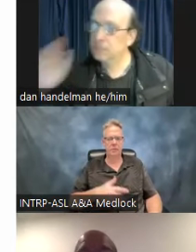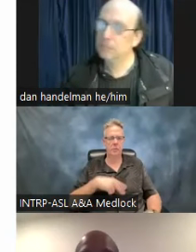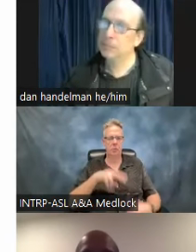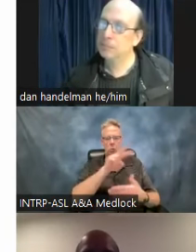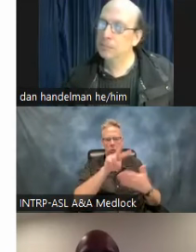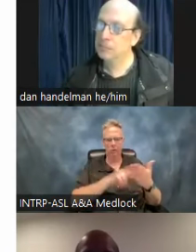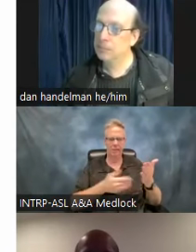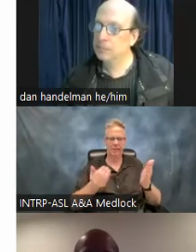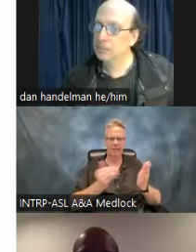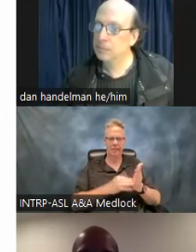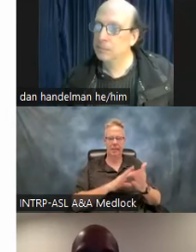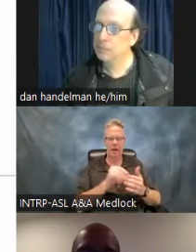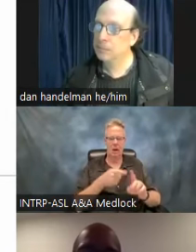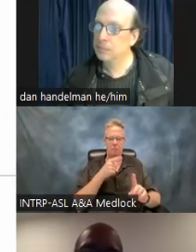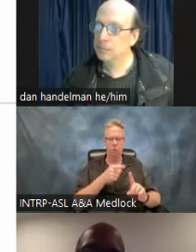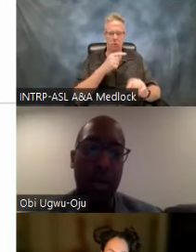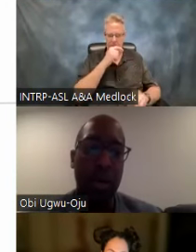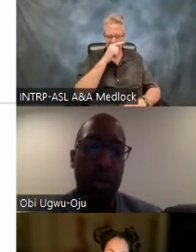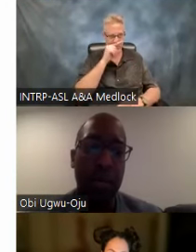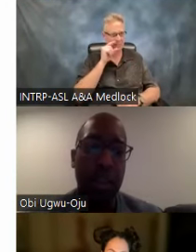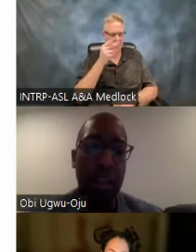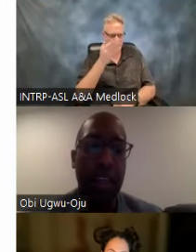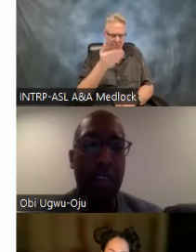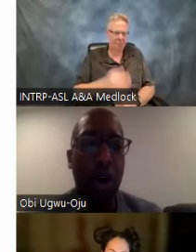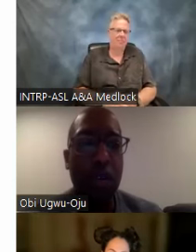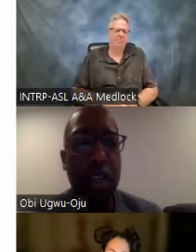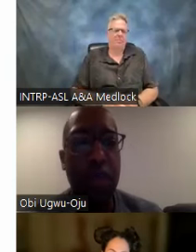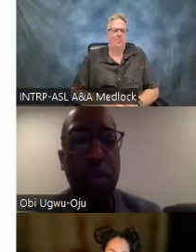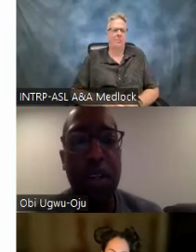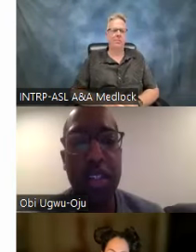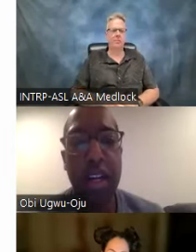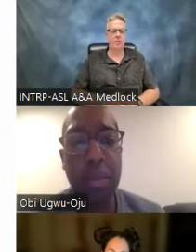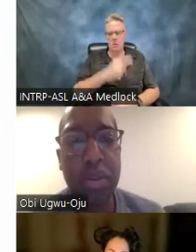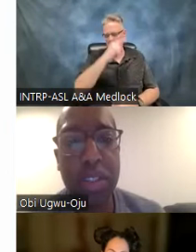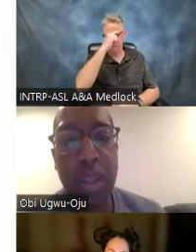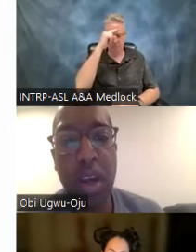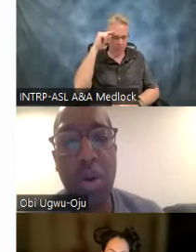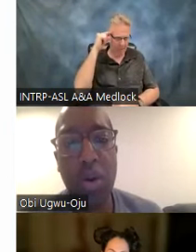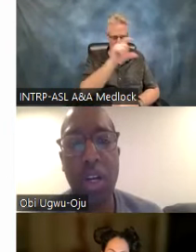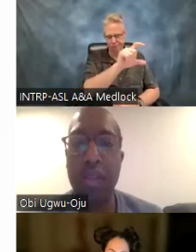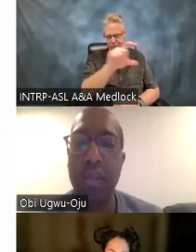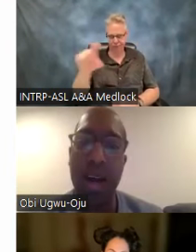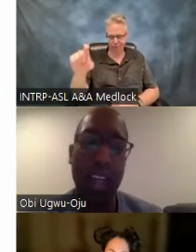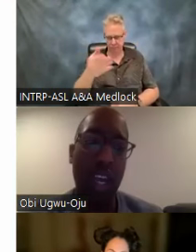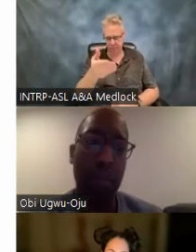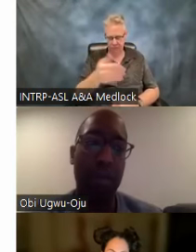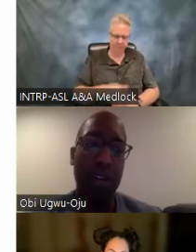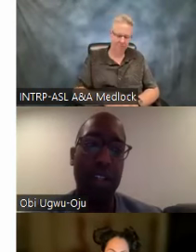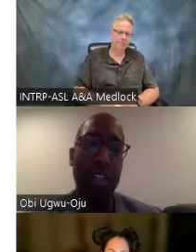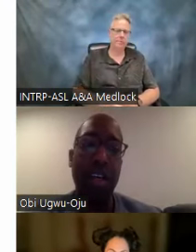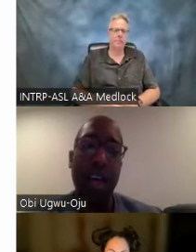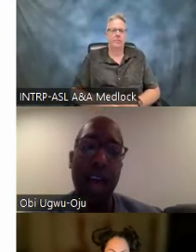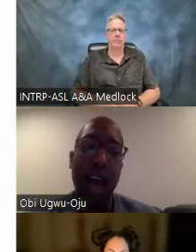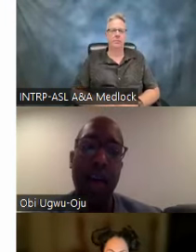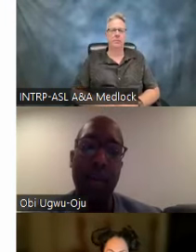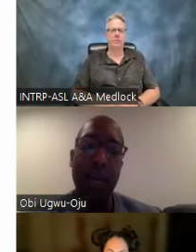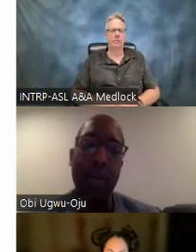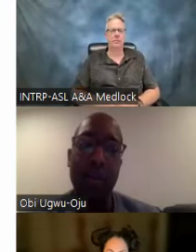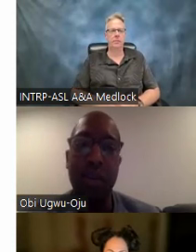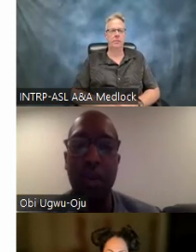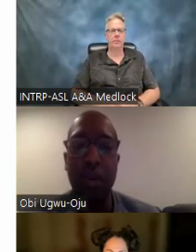in the bullet point. I'll skip the notes. So if the Oversight Board is unable to be the owner of the body camera footage,